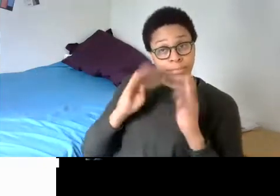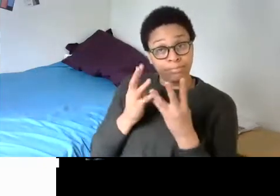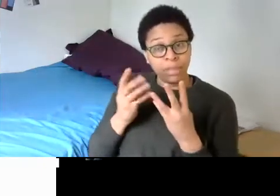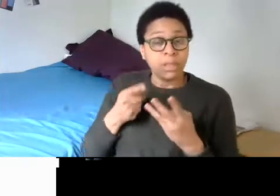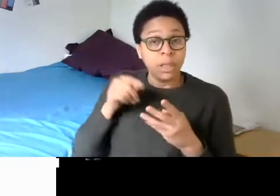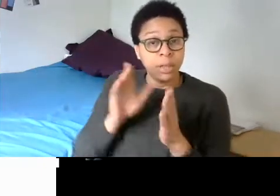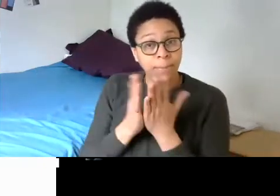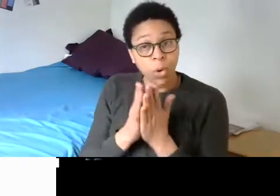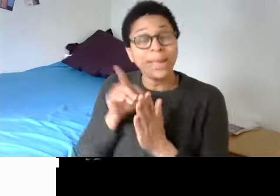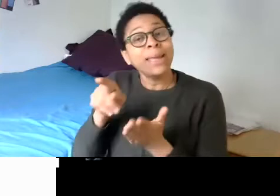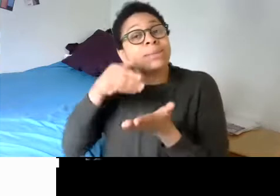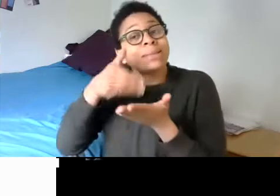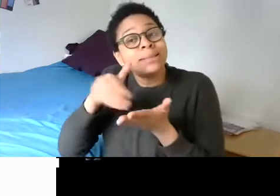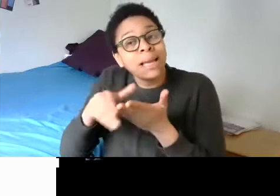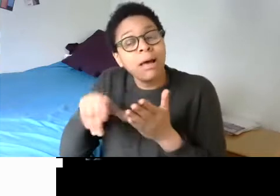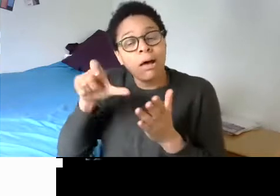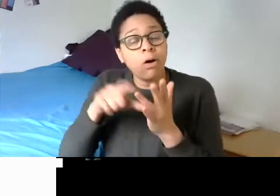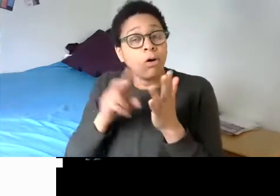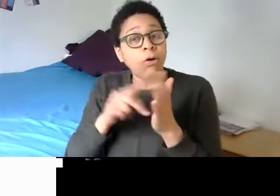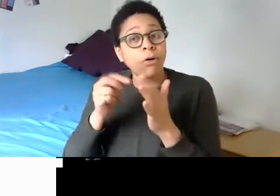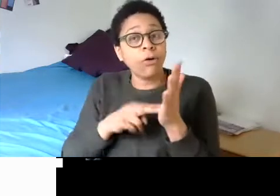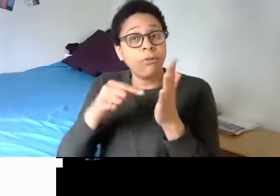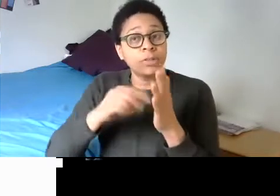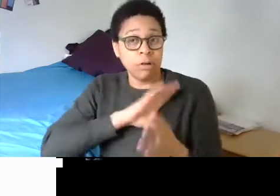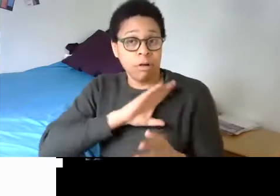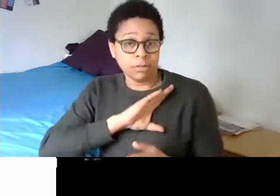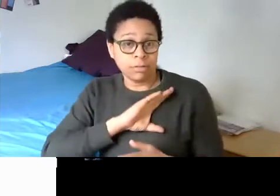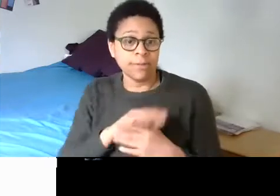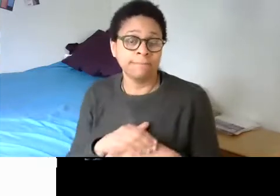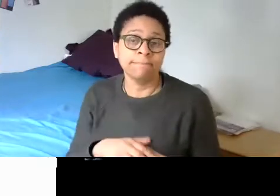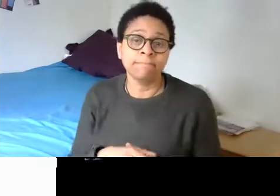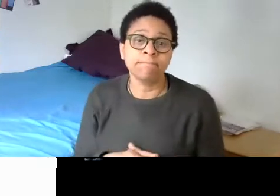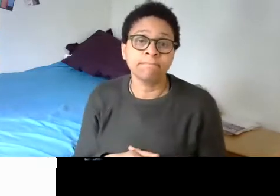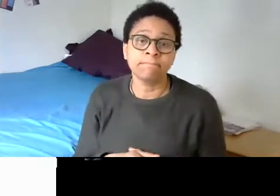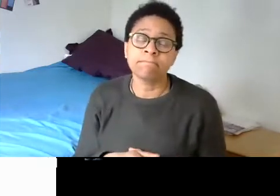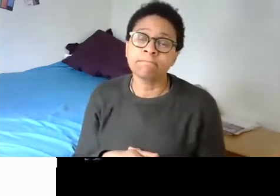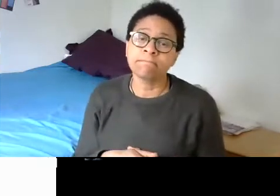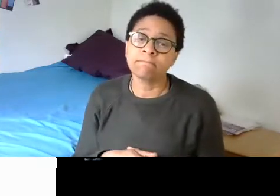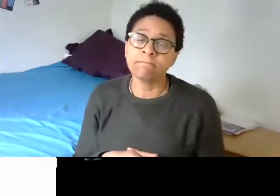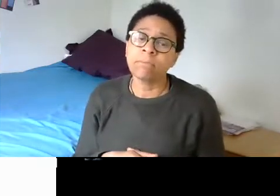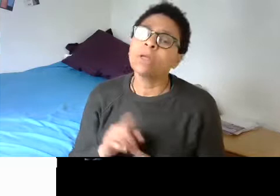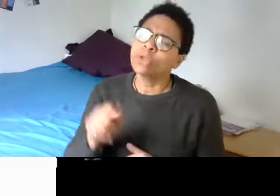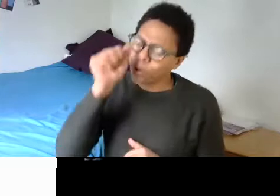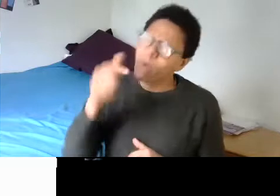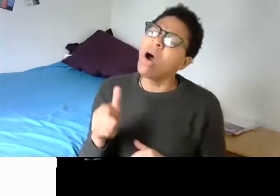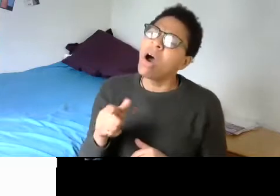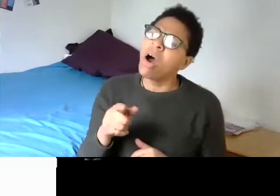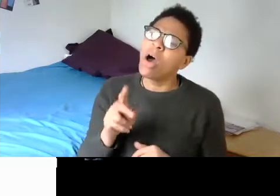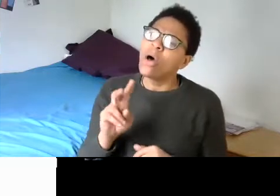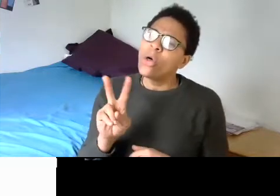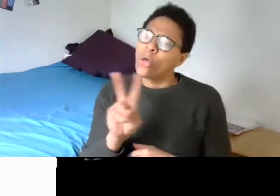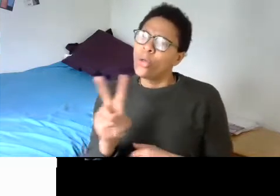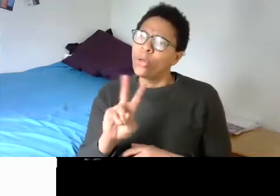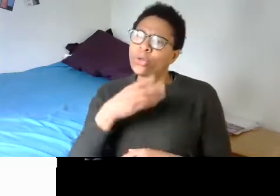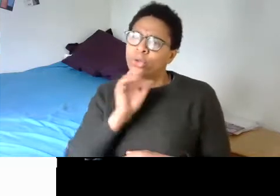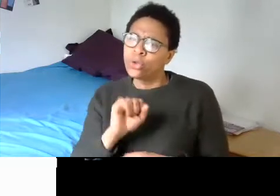Garden and was Frederick's employer at the time of giving the book. And this reveals an aspect of the relationship between the two men and may have even had an